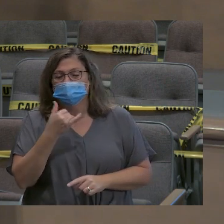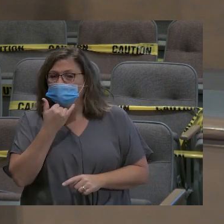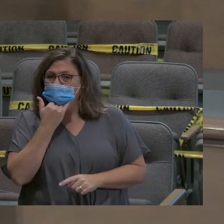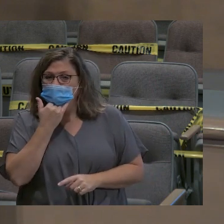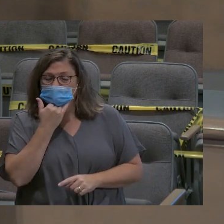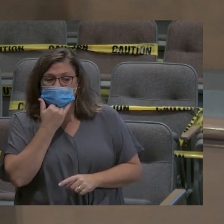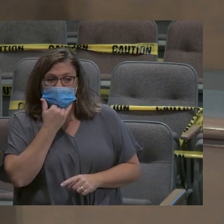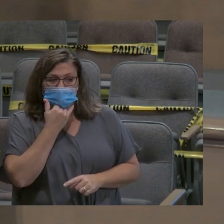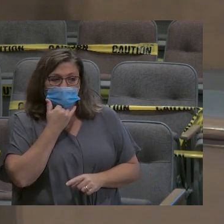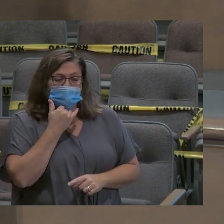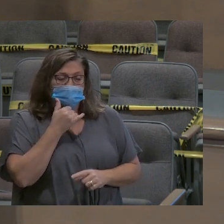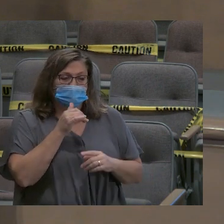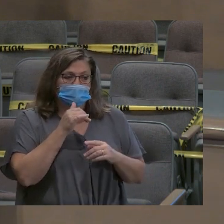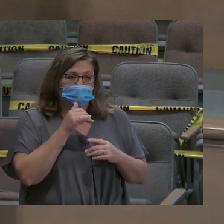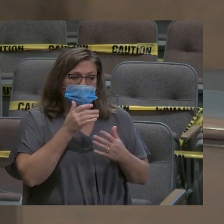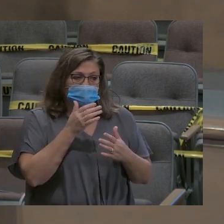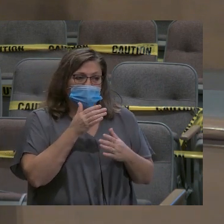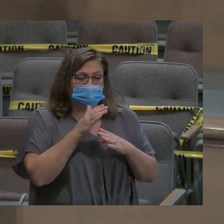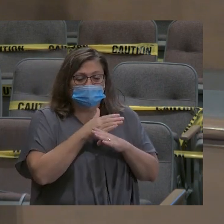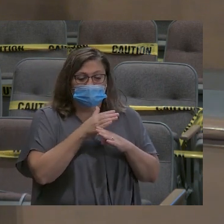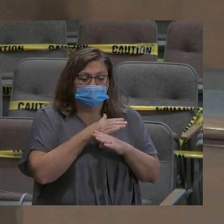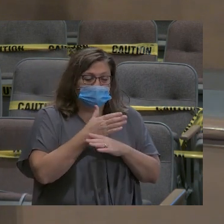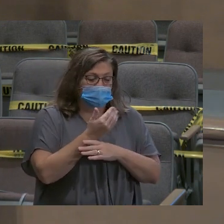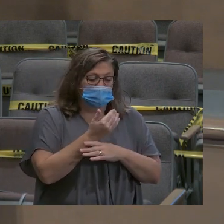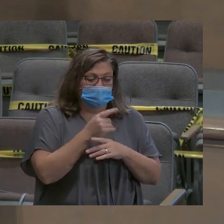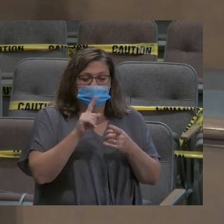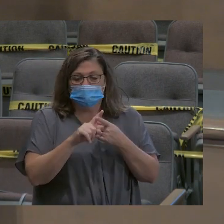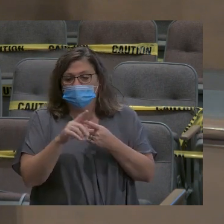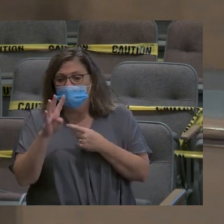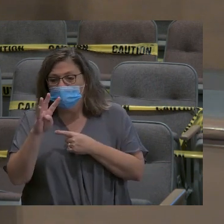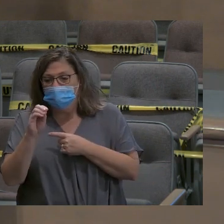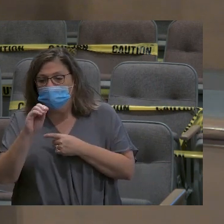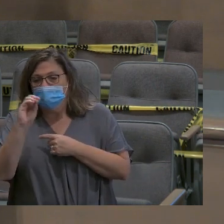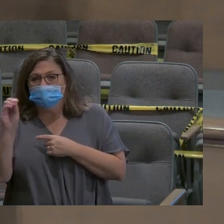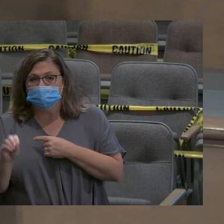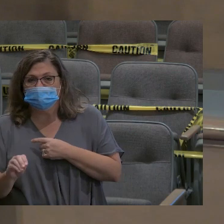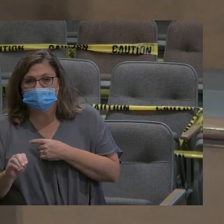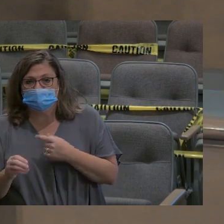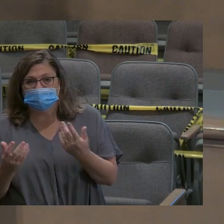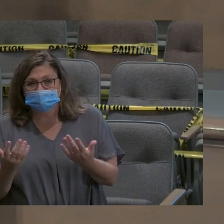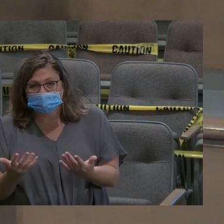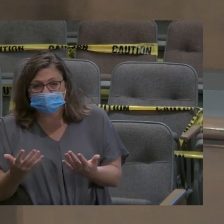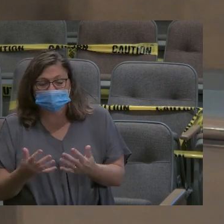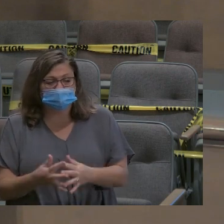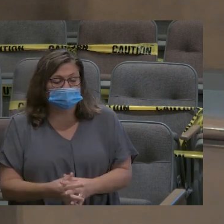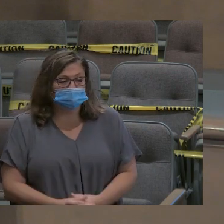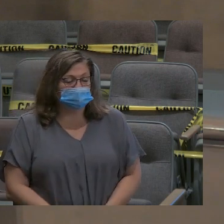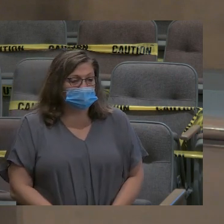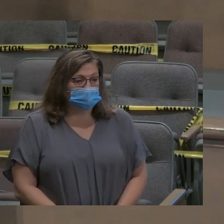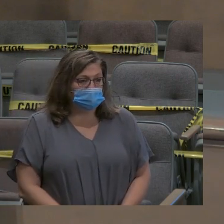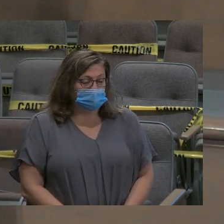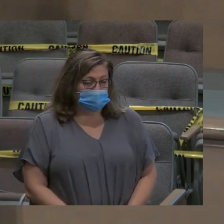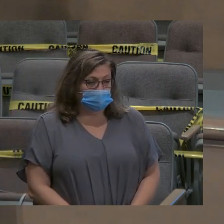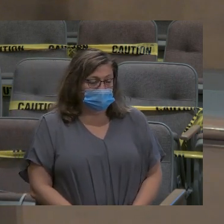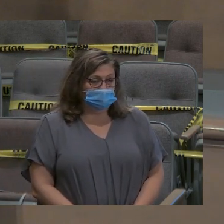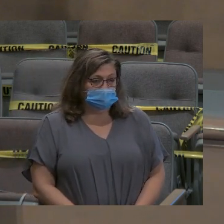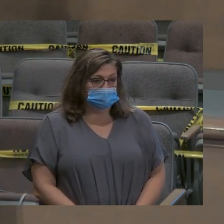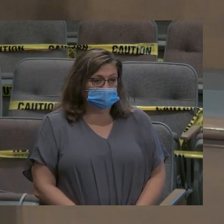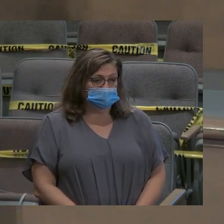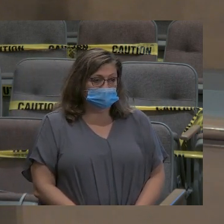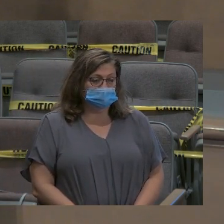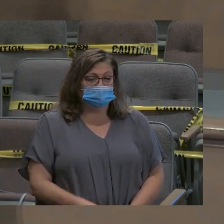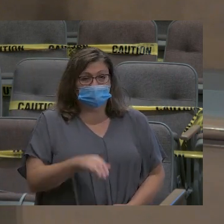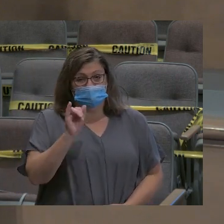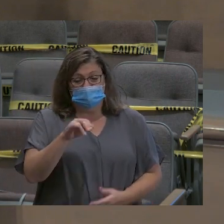between 15 and 40% of the time. So that would mean out of 100 people that